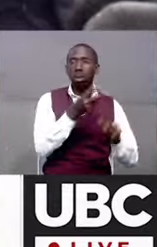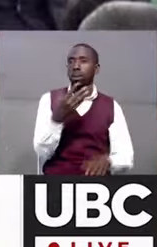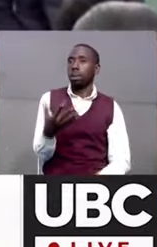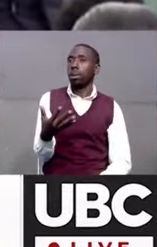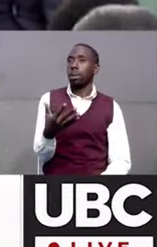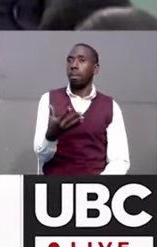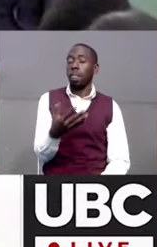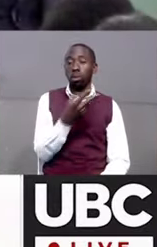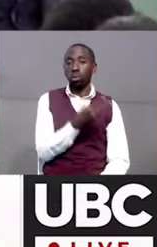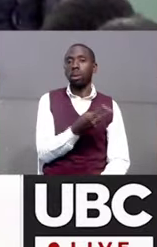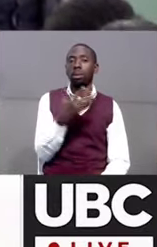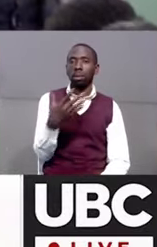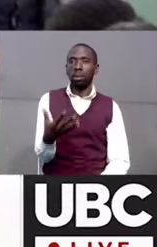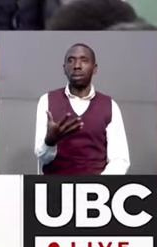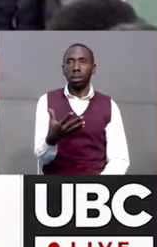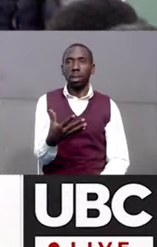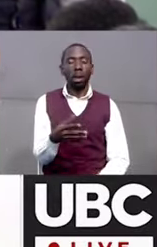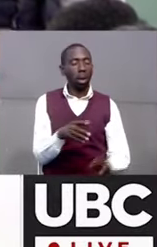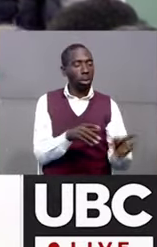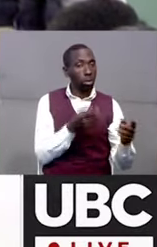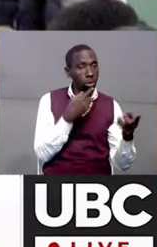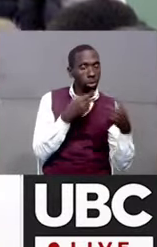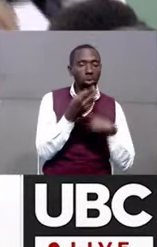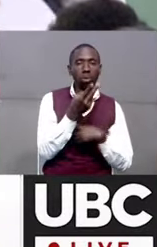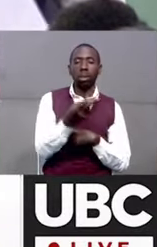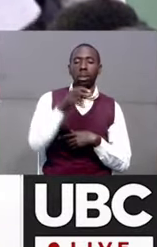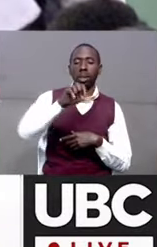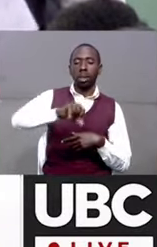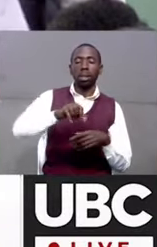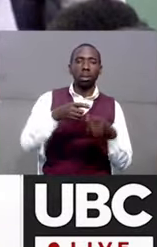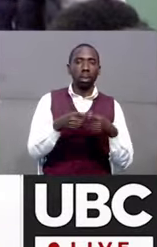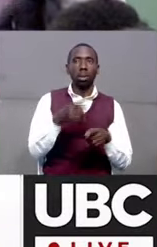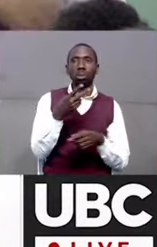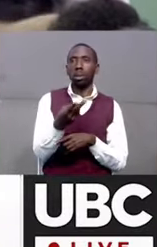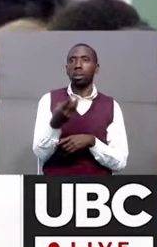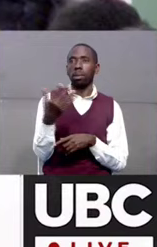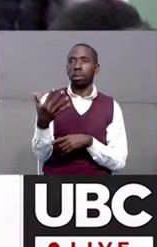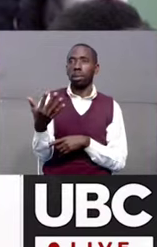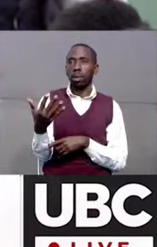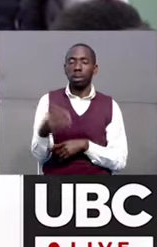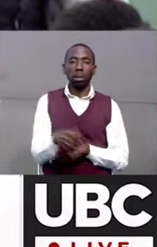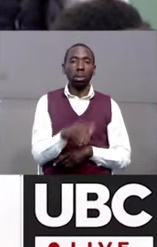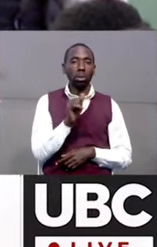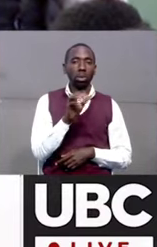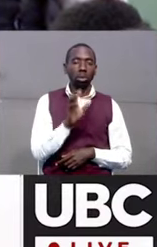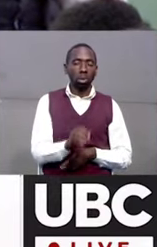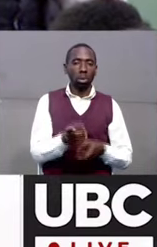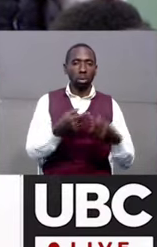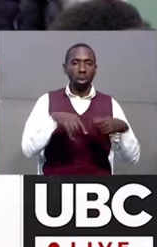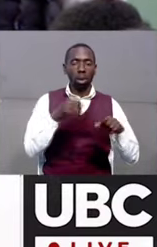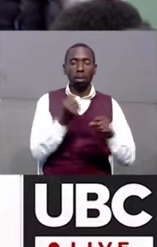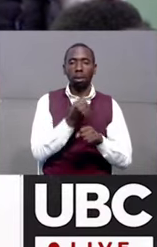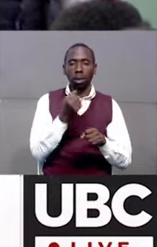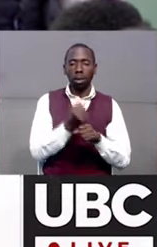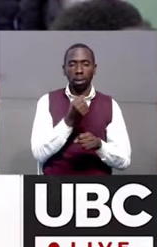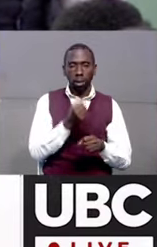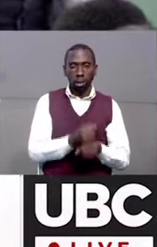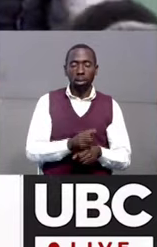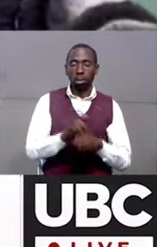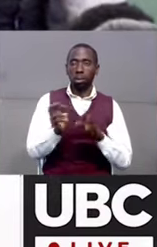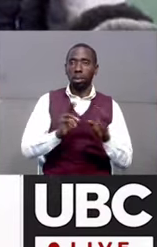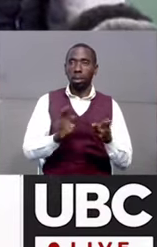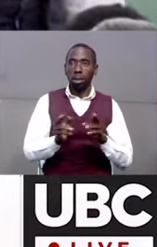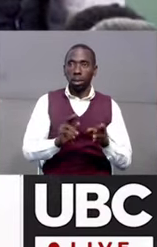25th. By 25th. Actually, you mentioned 29th, Right Honourable Speaker, but by 25th. We have worked round the clock. We are ready in many